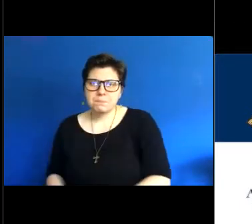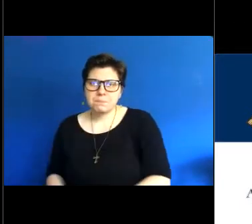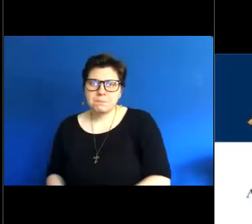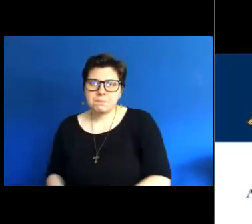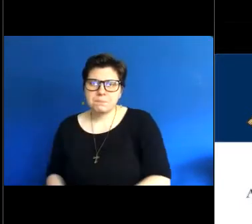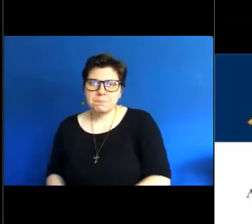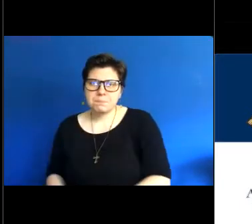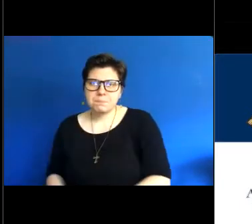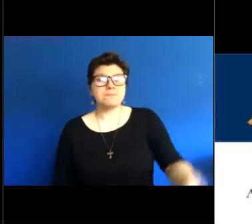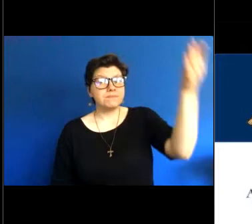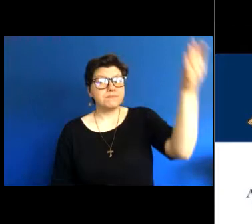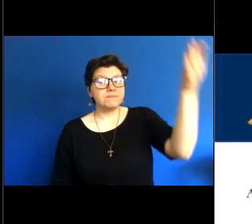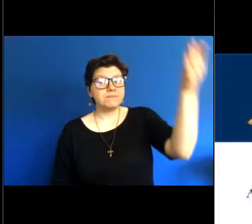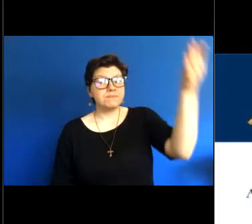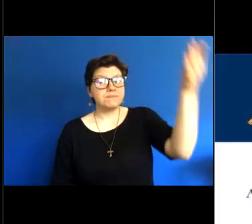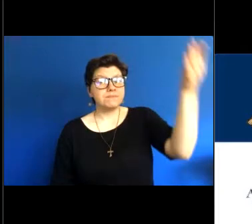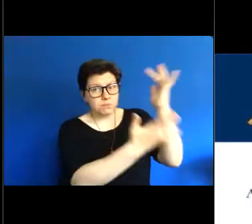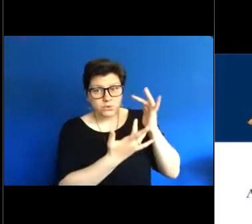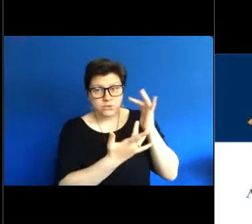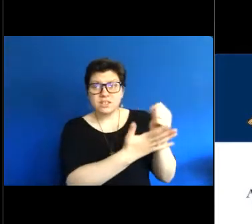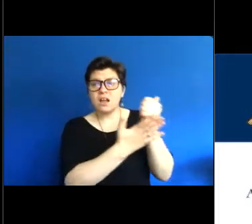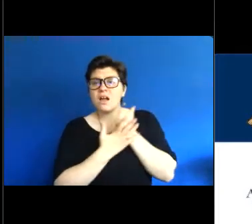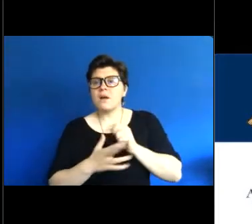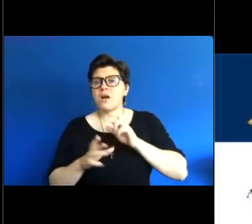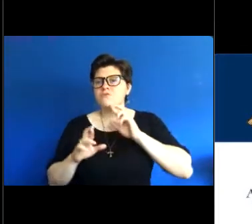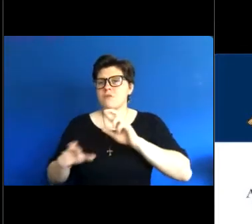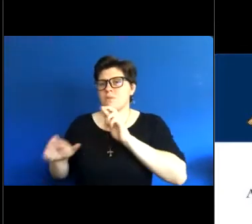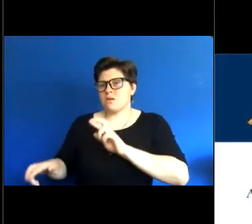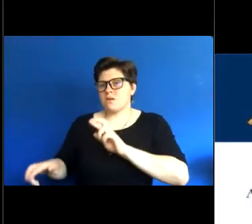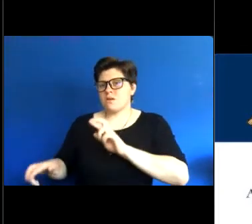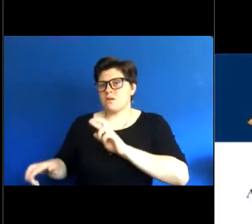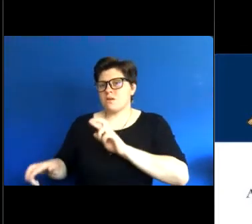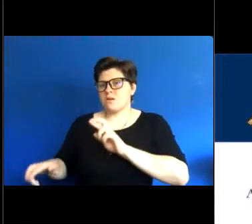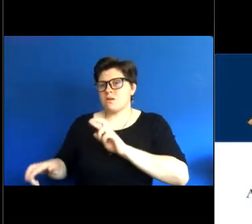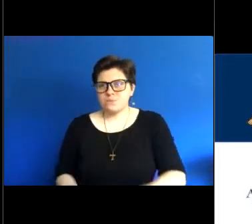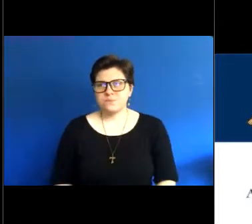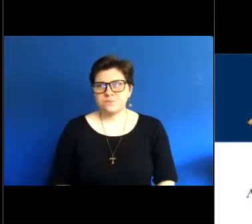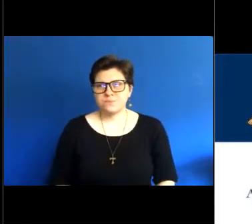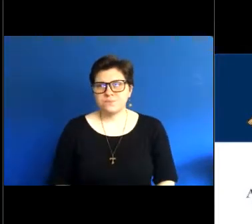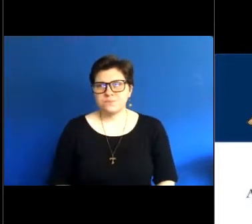God, in your mercy, help us respond to each other.